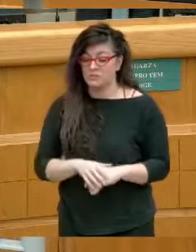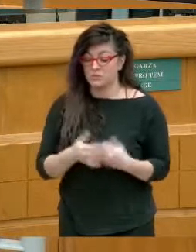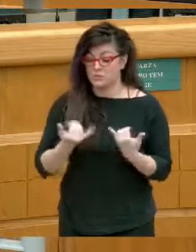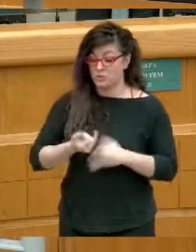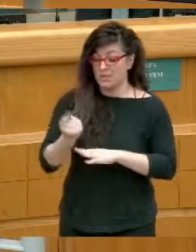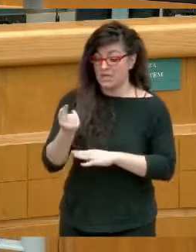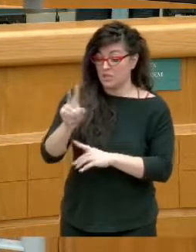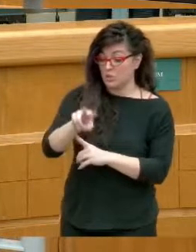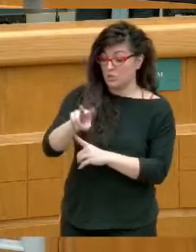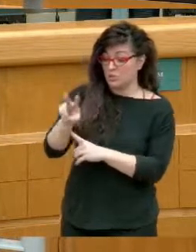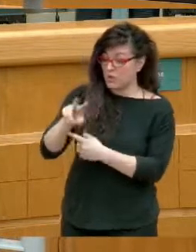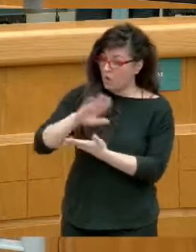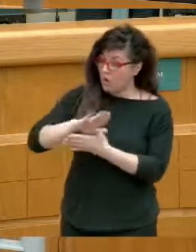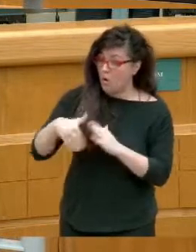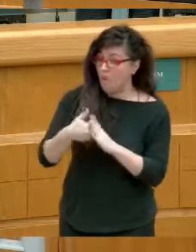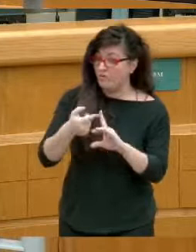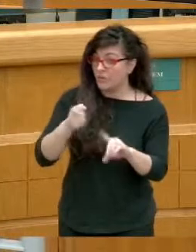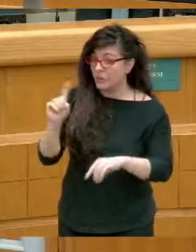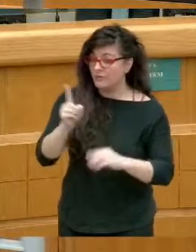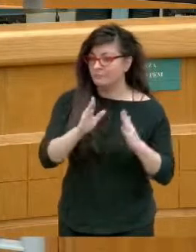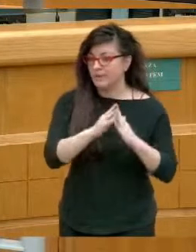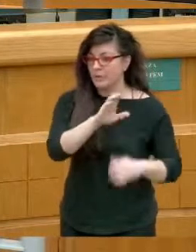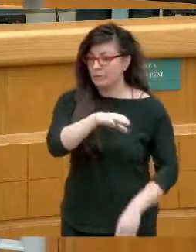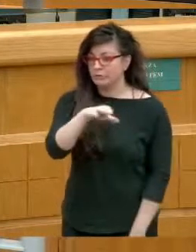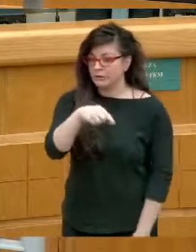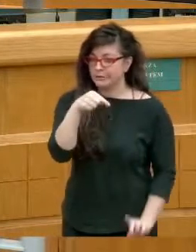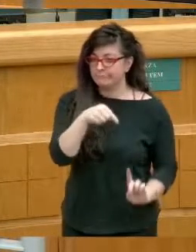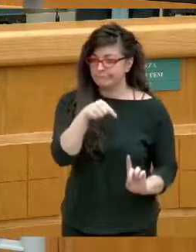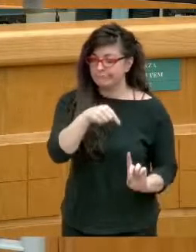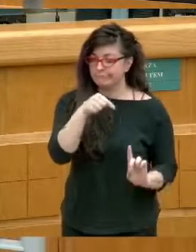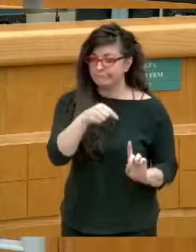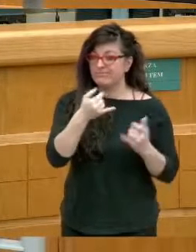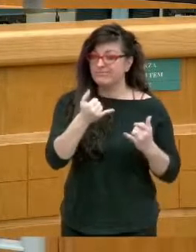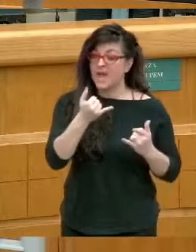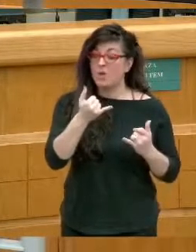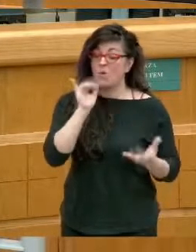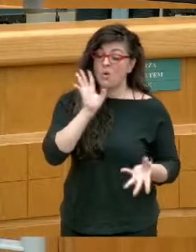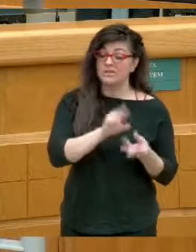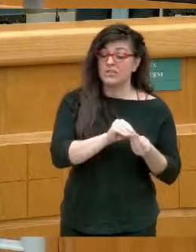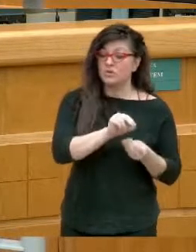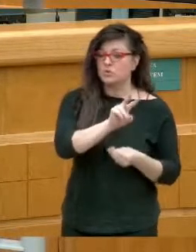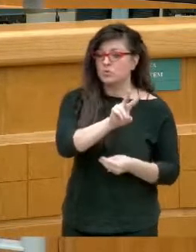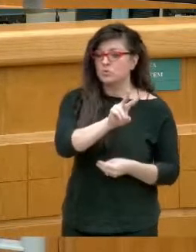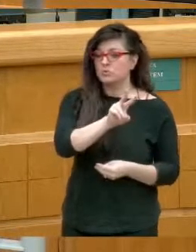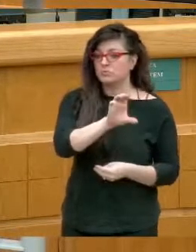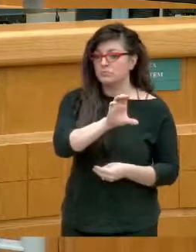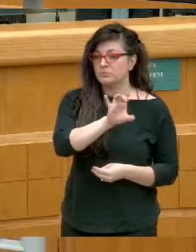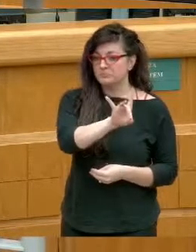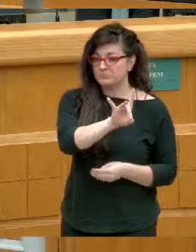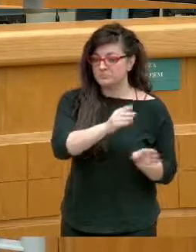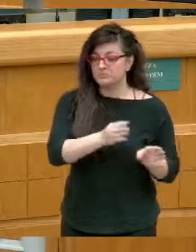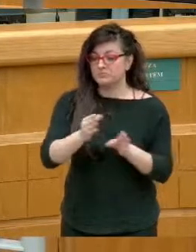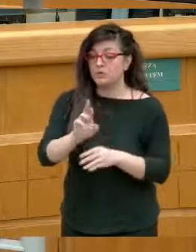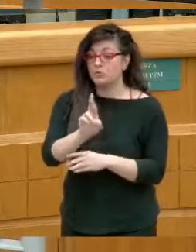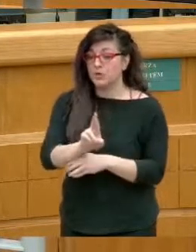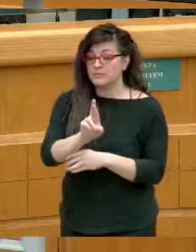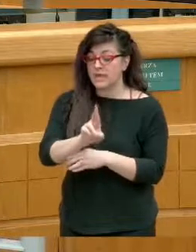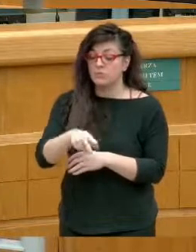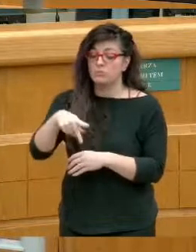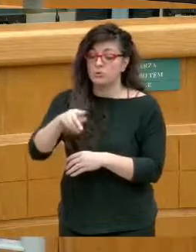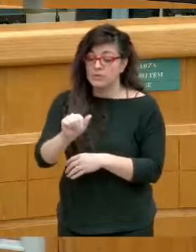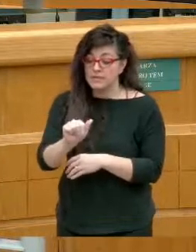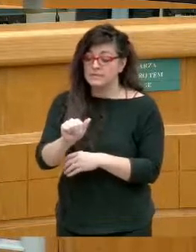all came from the city of Corpus Christi. That brings us up to 208 of all the cases. Robstown, Port